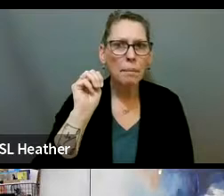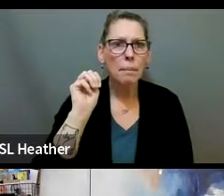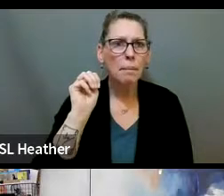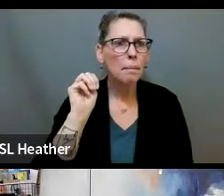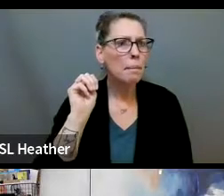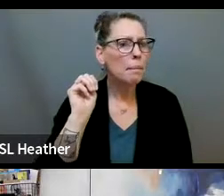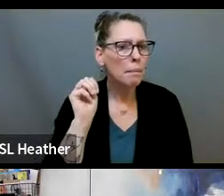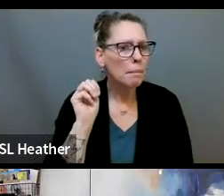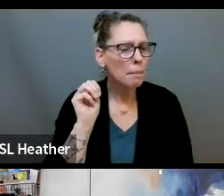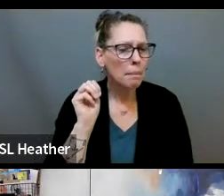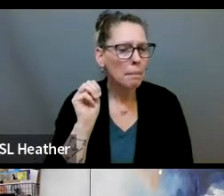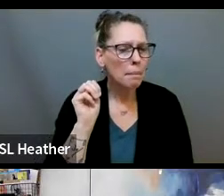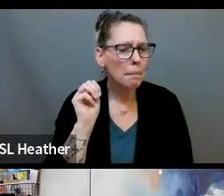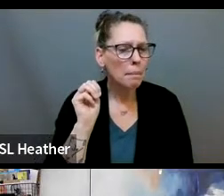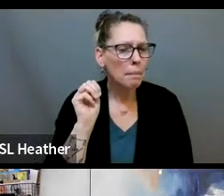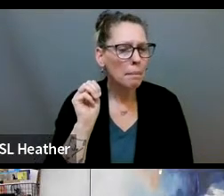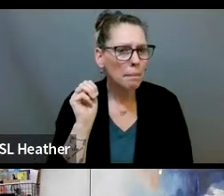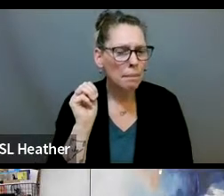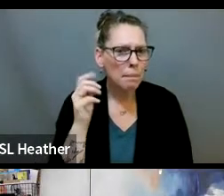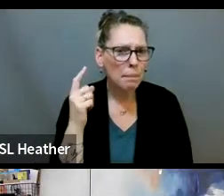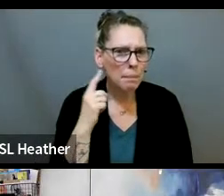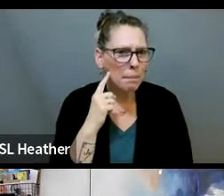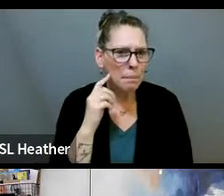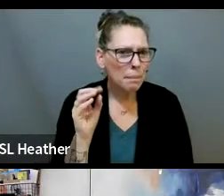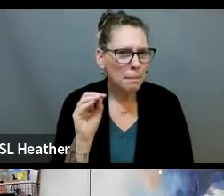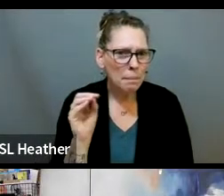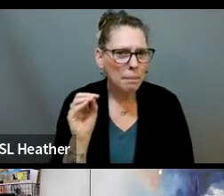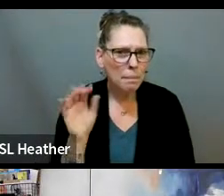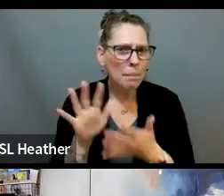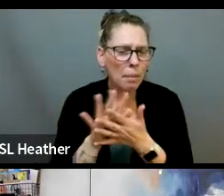I think you're on mute, Tom. If you're